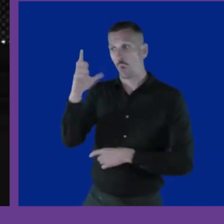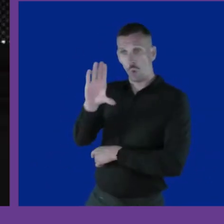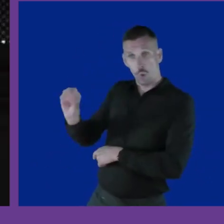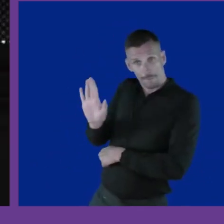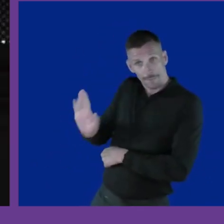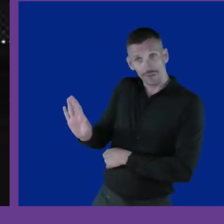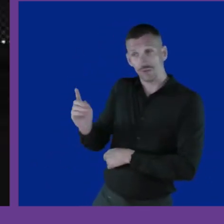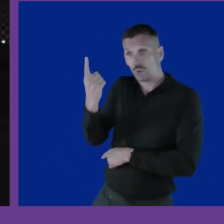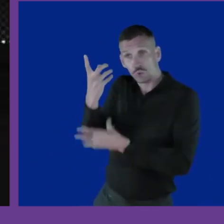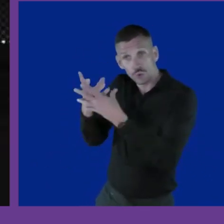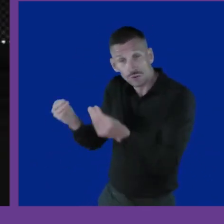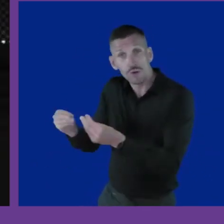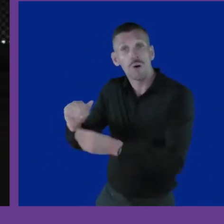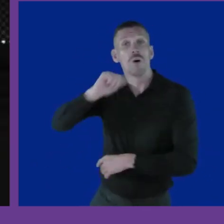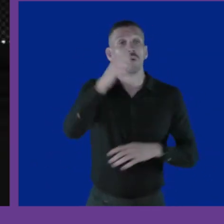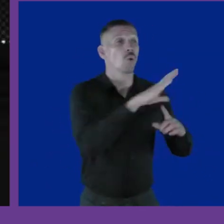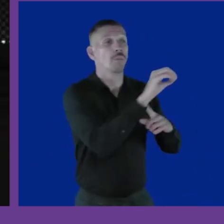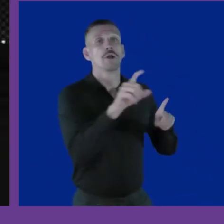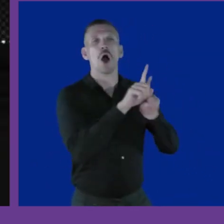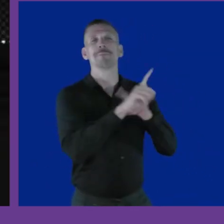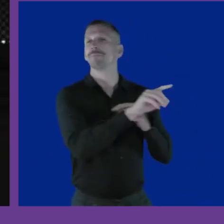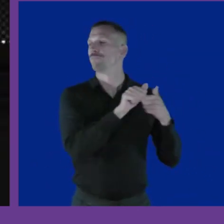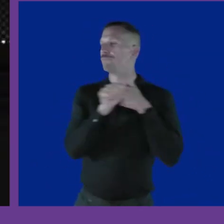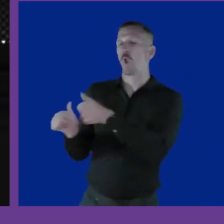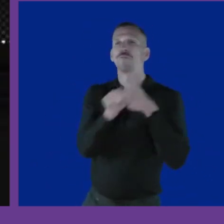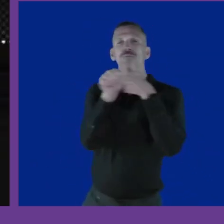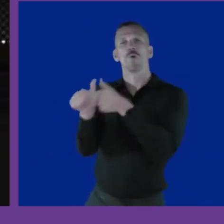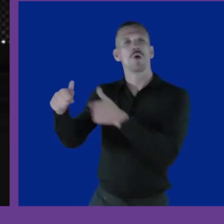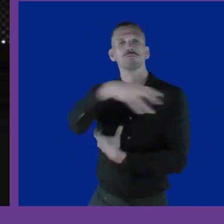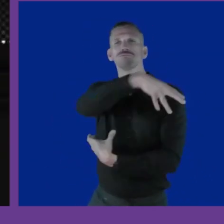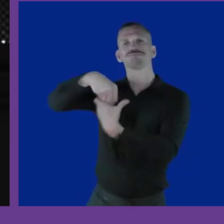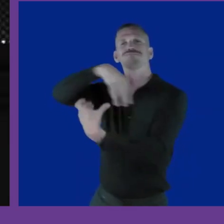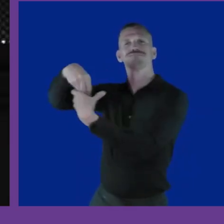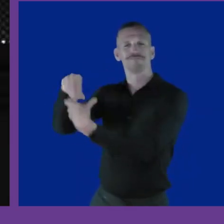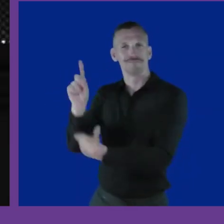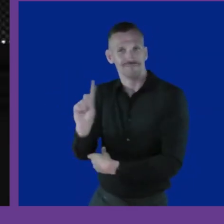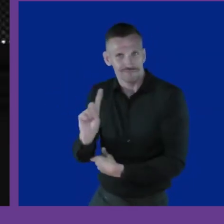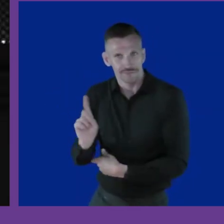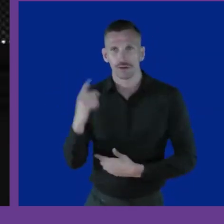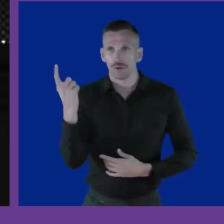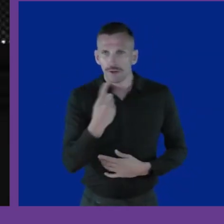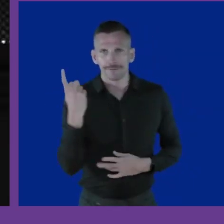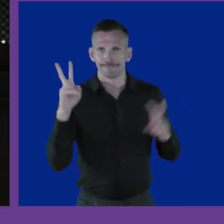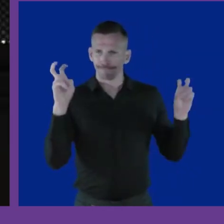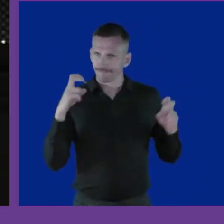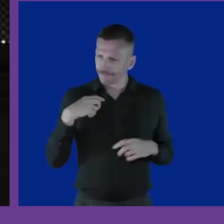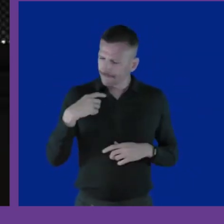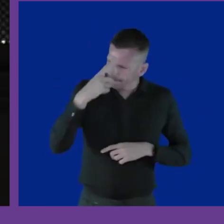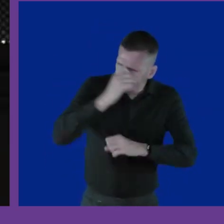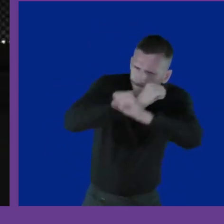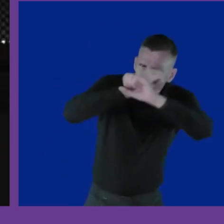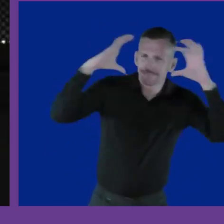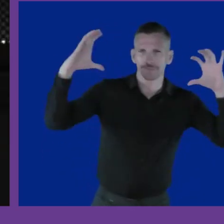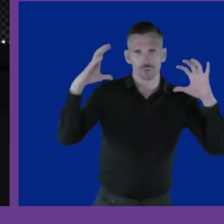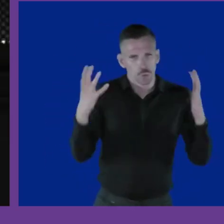all. What we need to do is really try to take into account the fact that we are